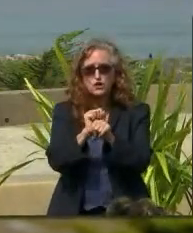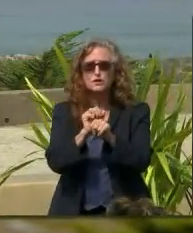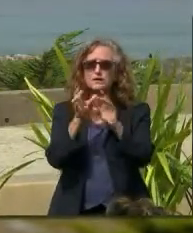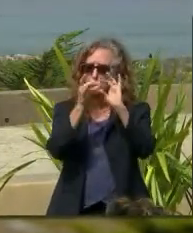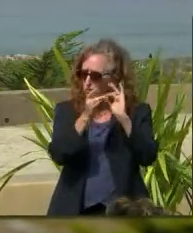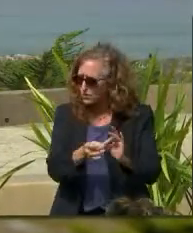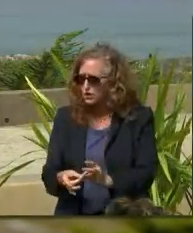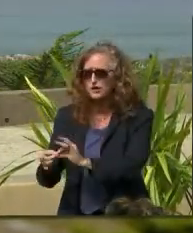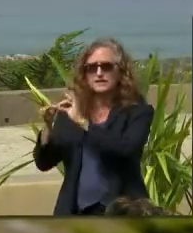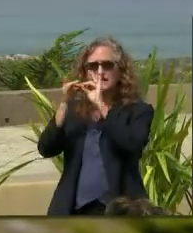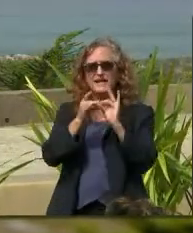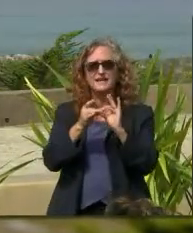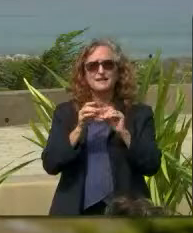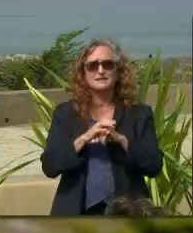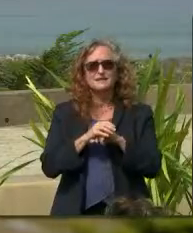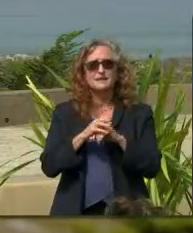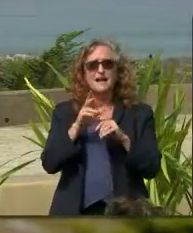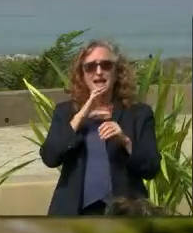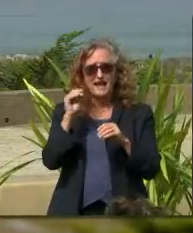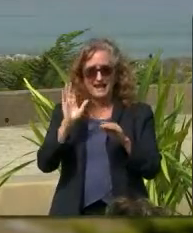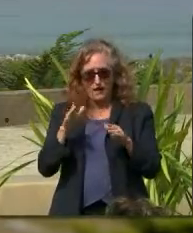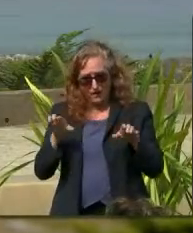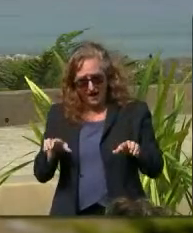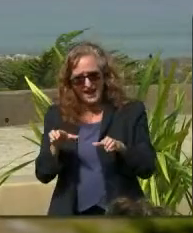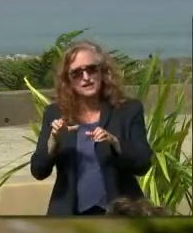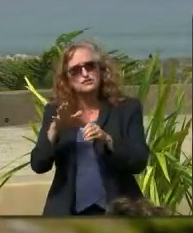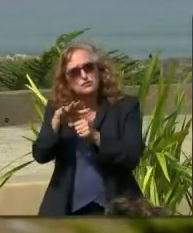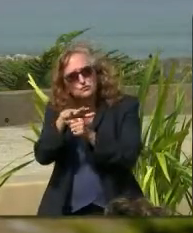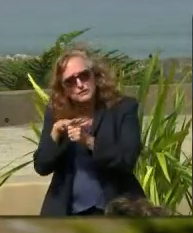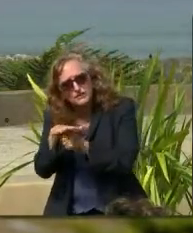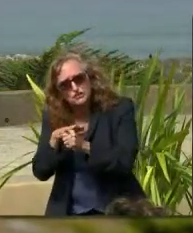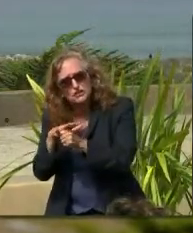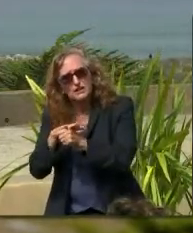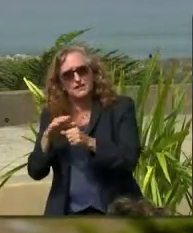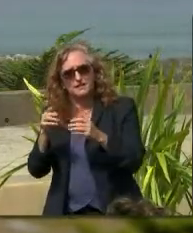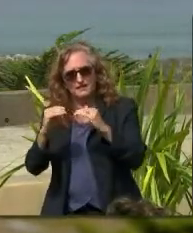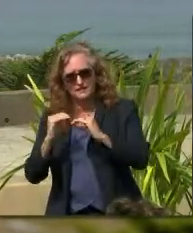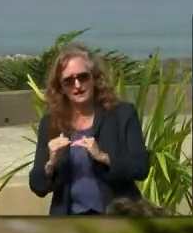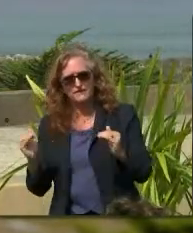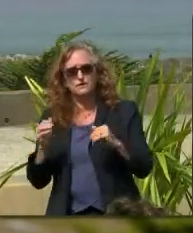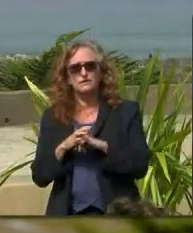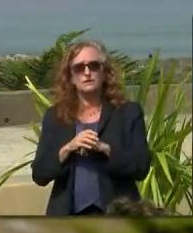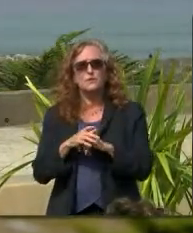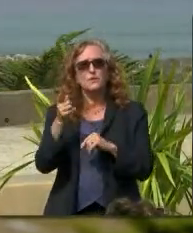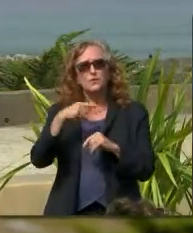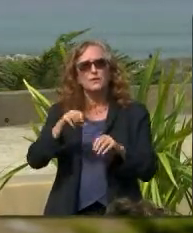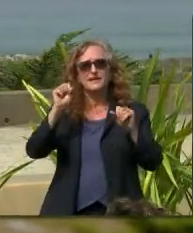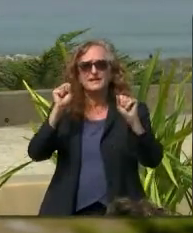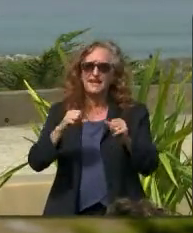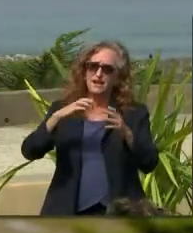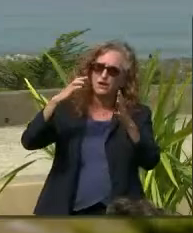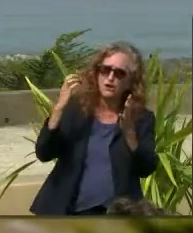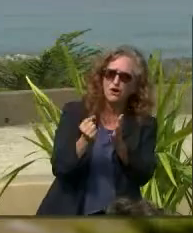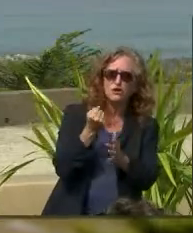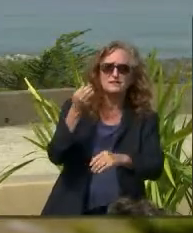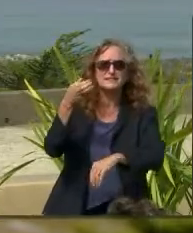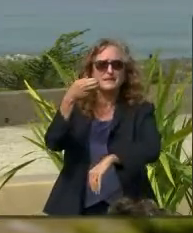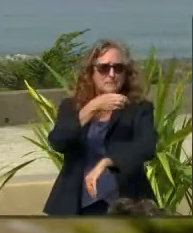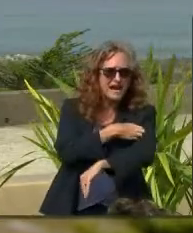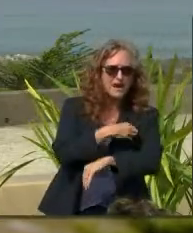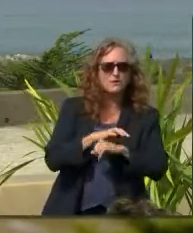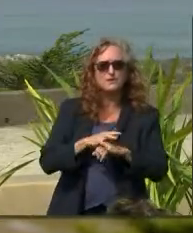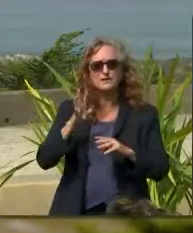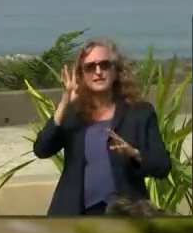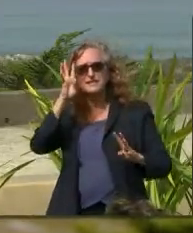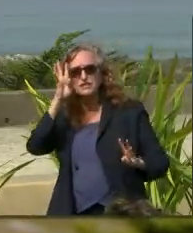linking actions at the regional levels. Collectively, we can harness the power and ingenuity